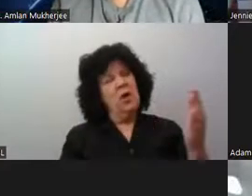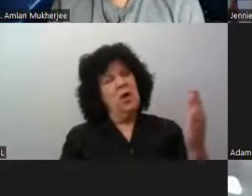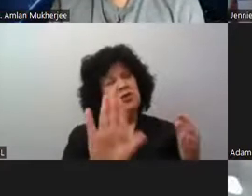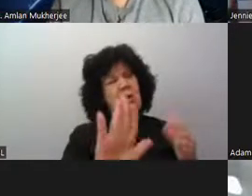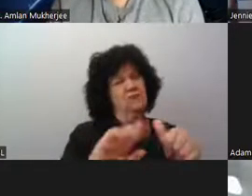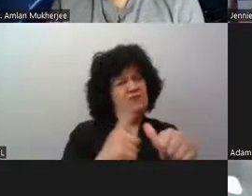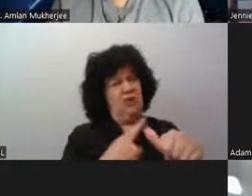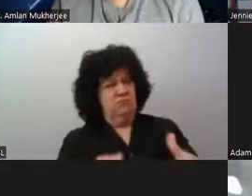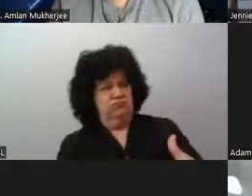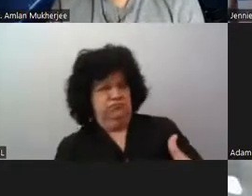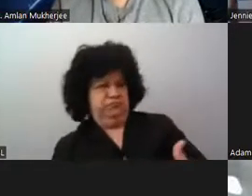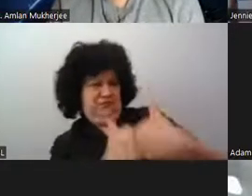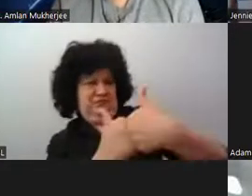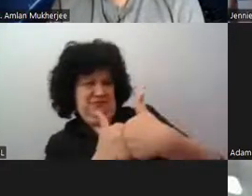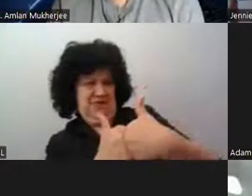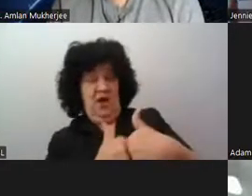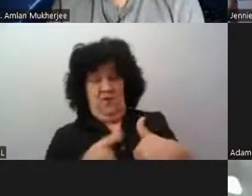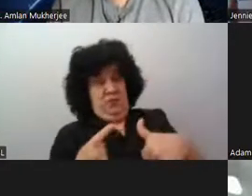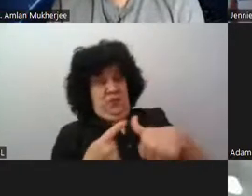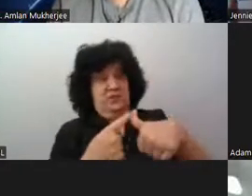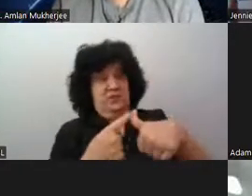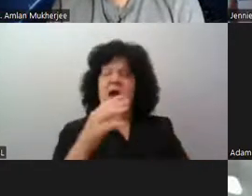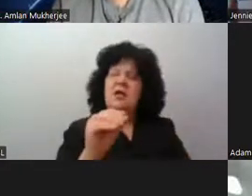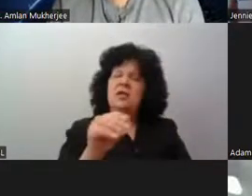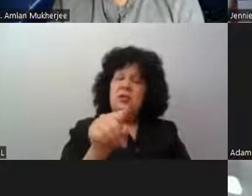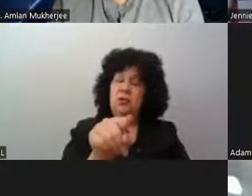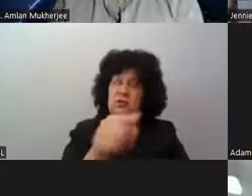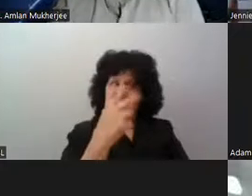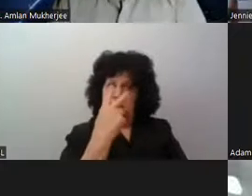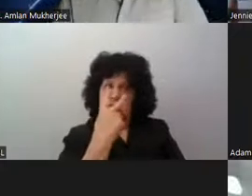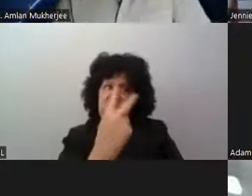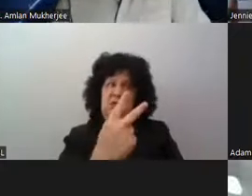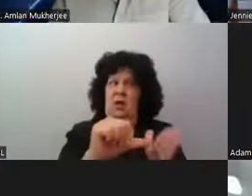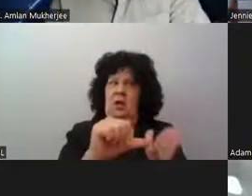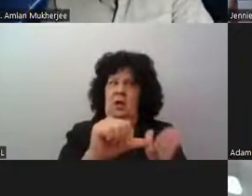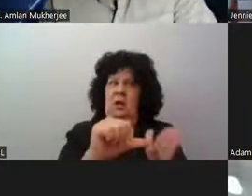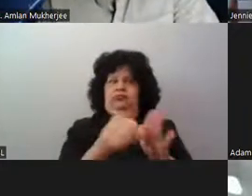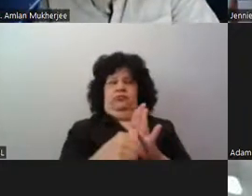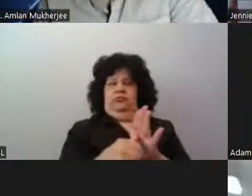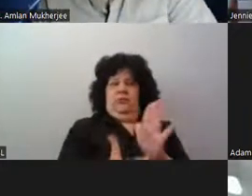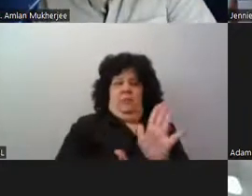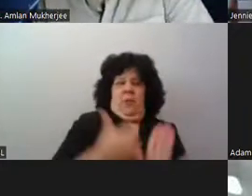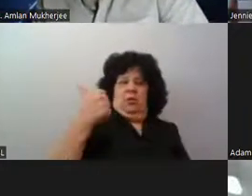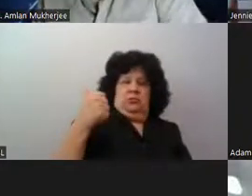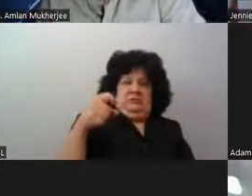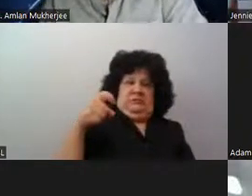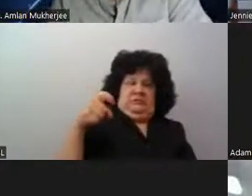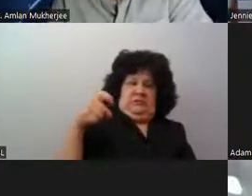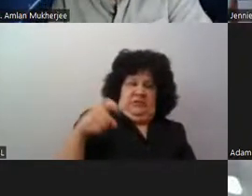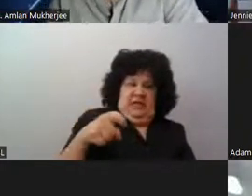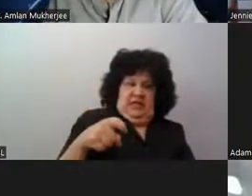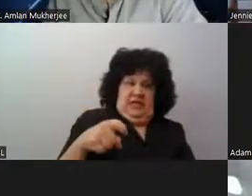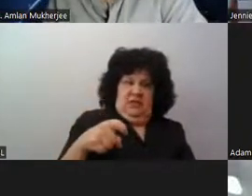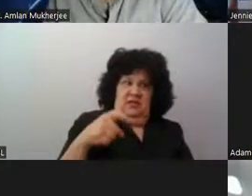first? And what area do you see as kind of most ripe for a tackling,